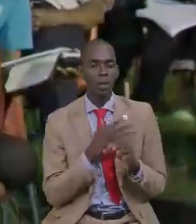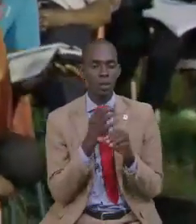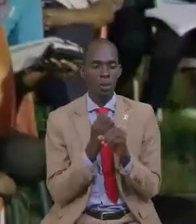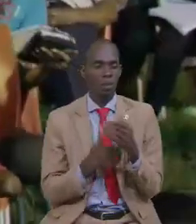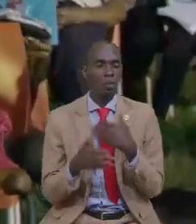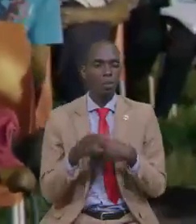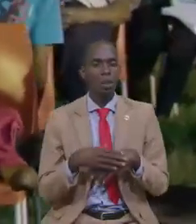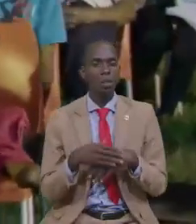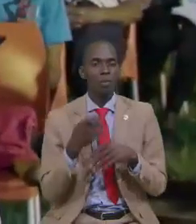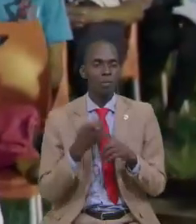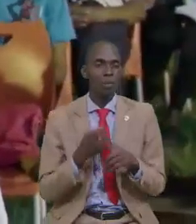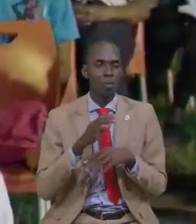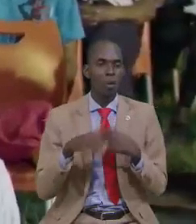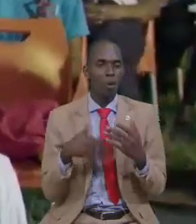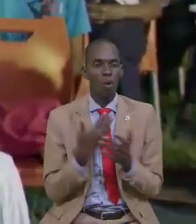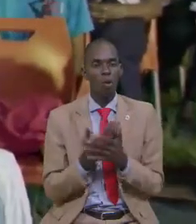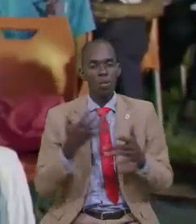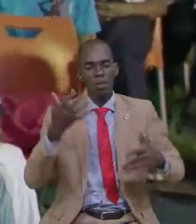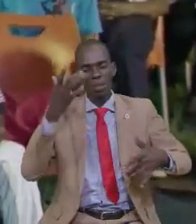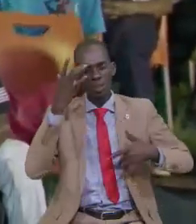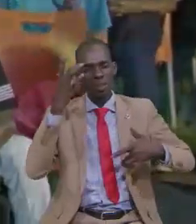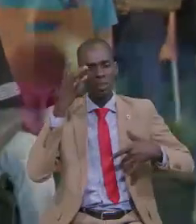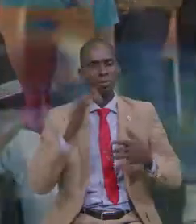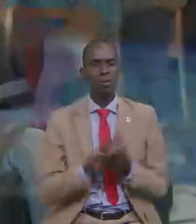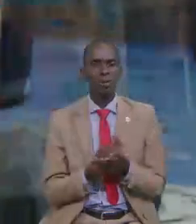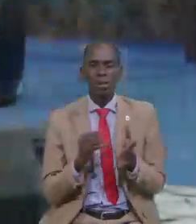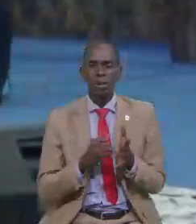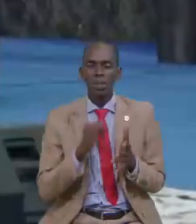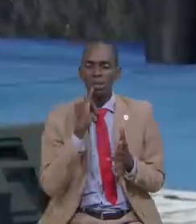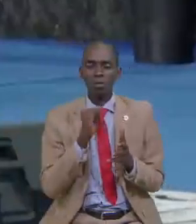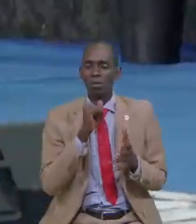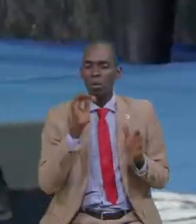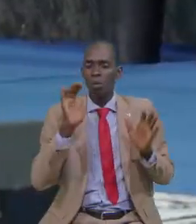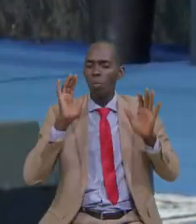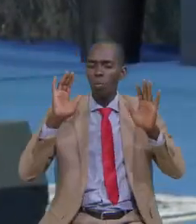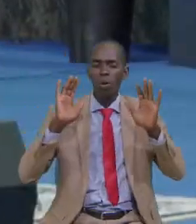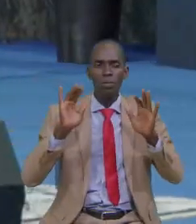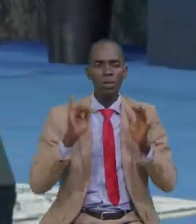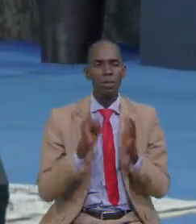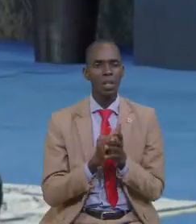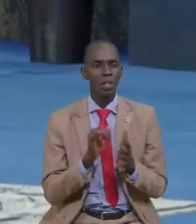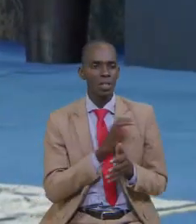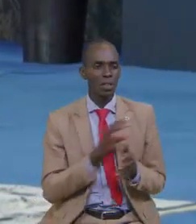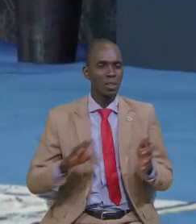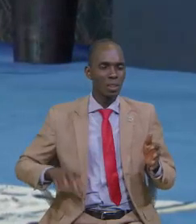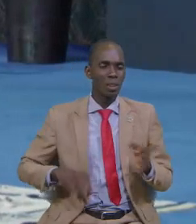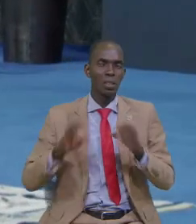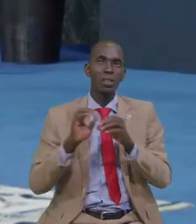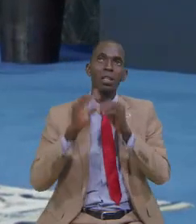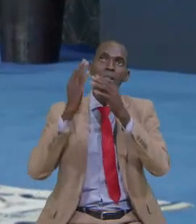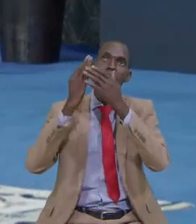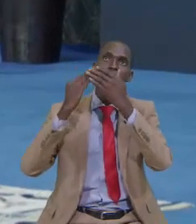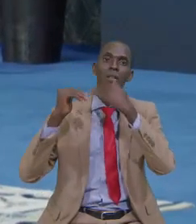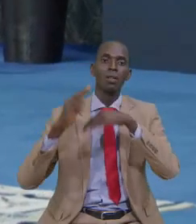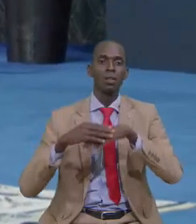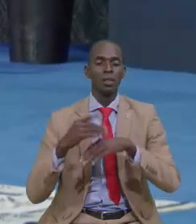all sicknesses. Isn't it wonderful that Christ in heaven, the